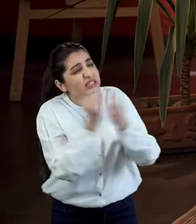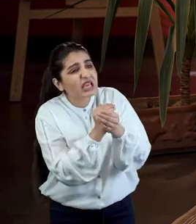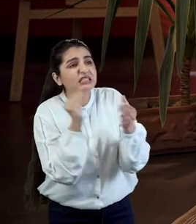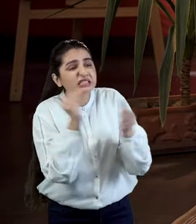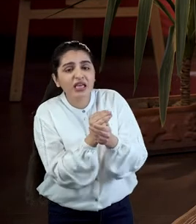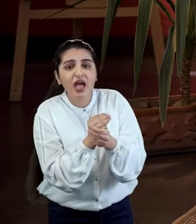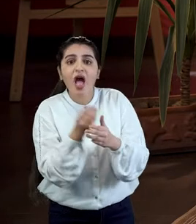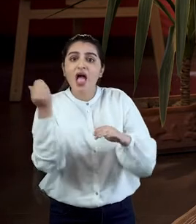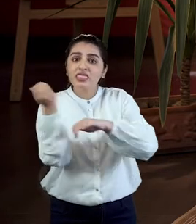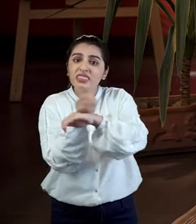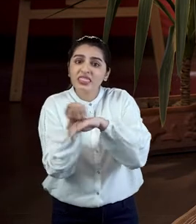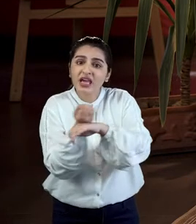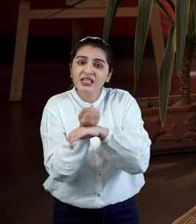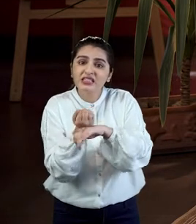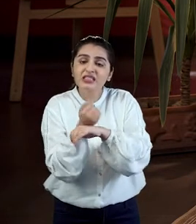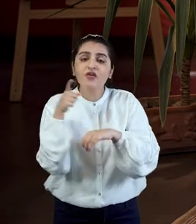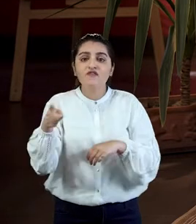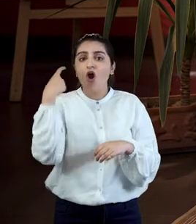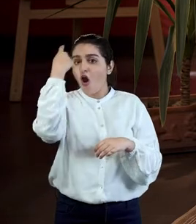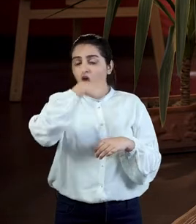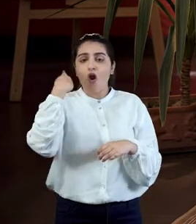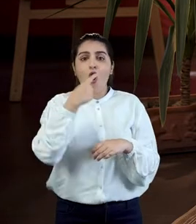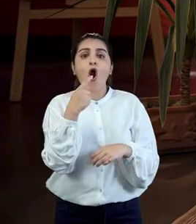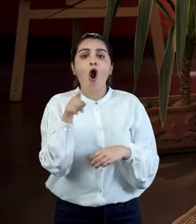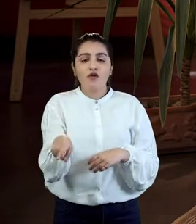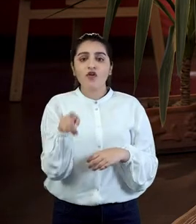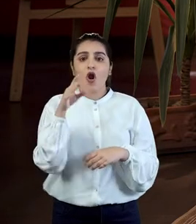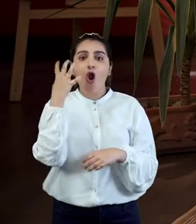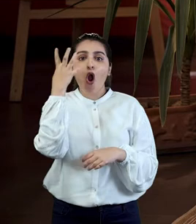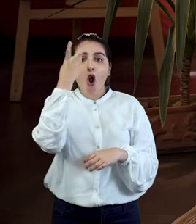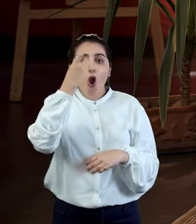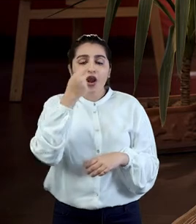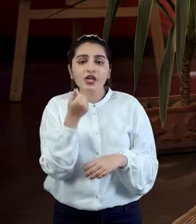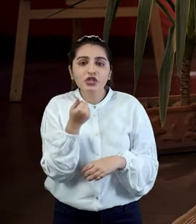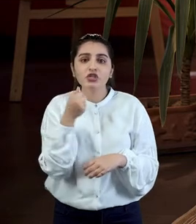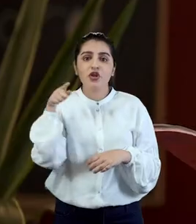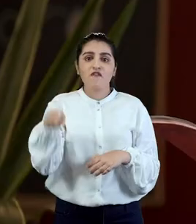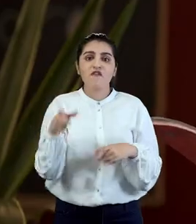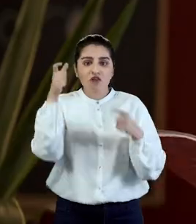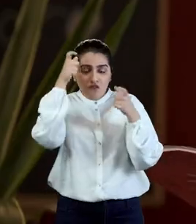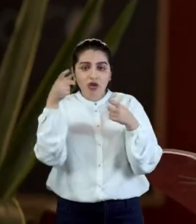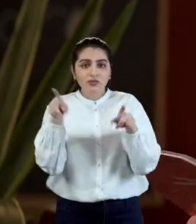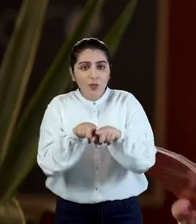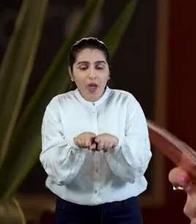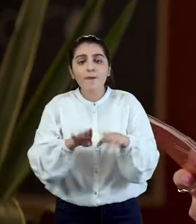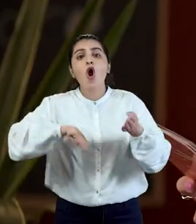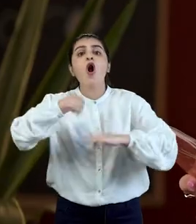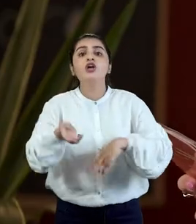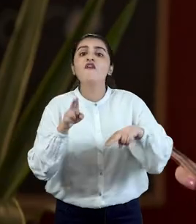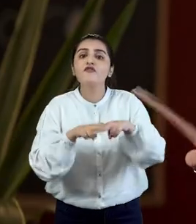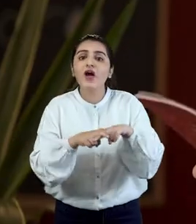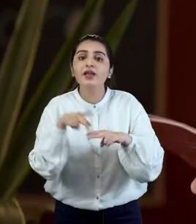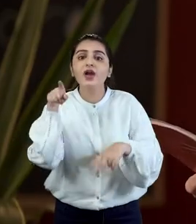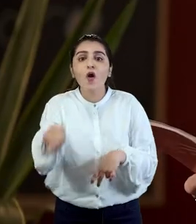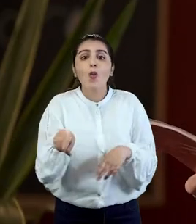escape. On Thursday, she turned herself into an orange fox and hid in a pile of orange leaves. On Friday, she turned